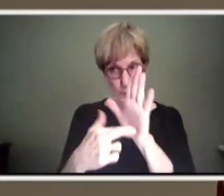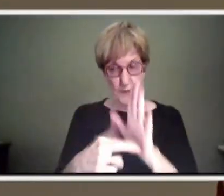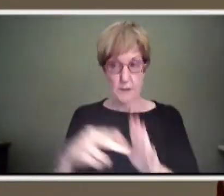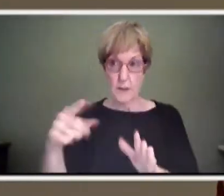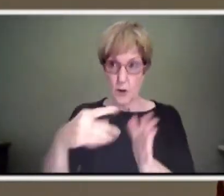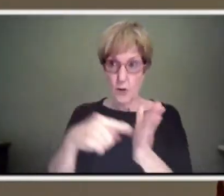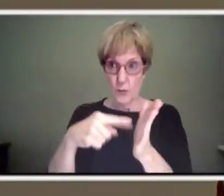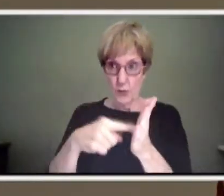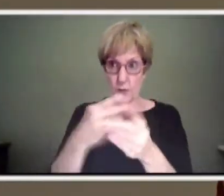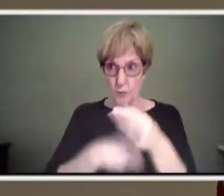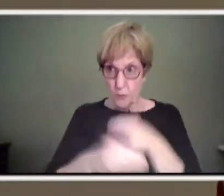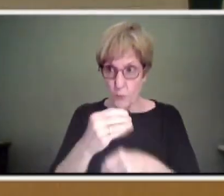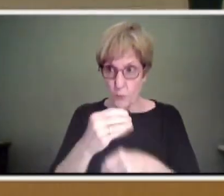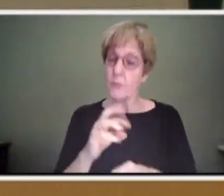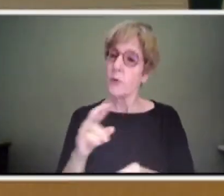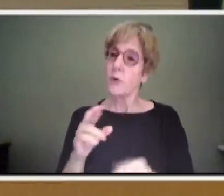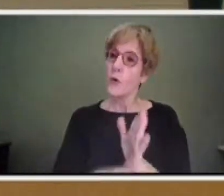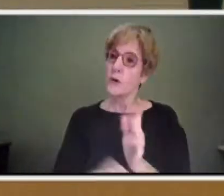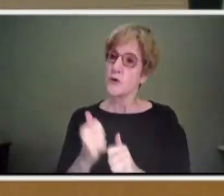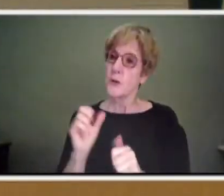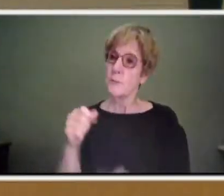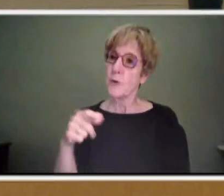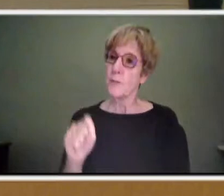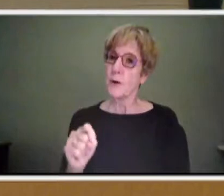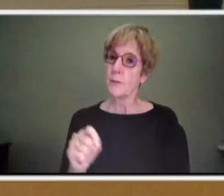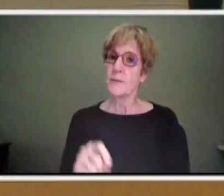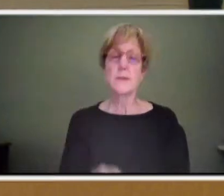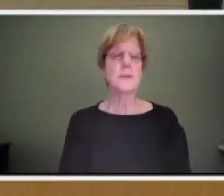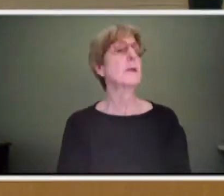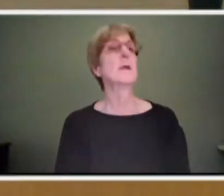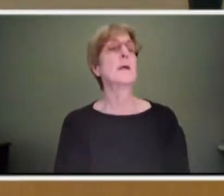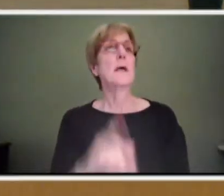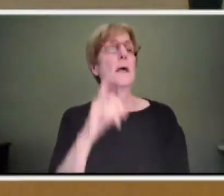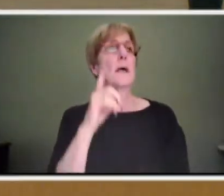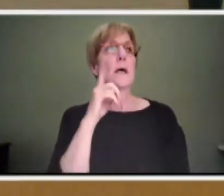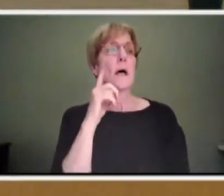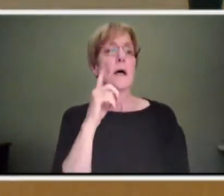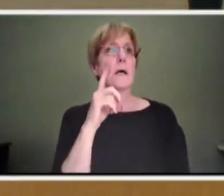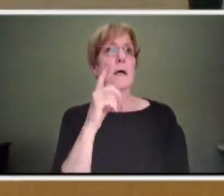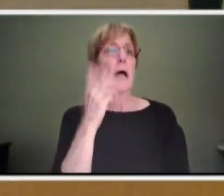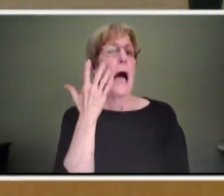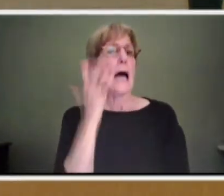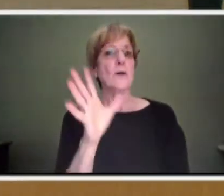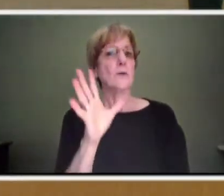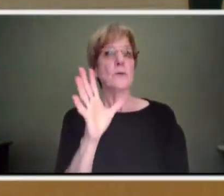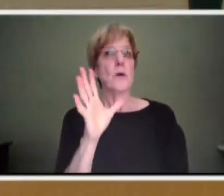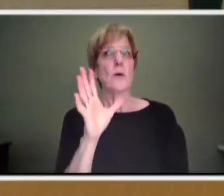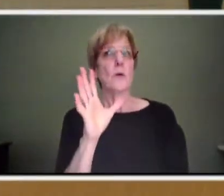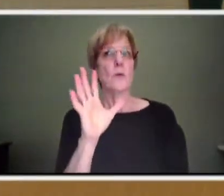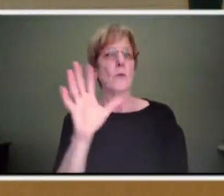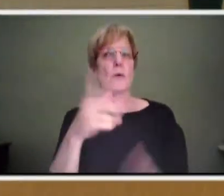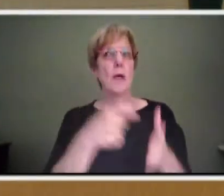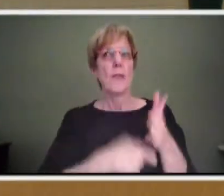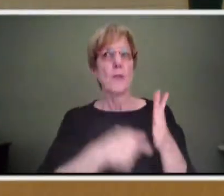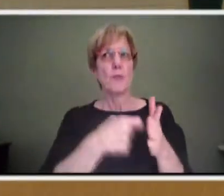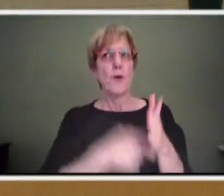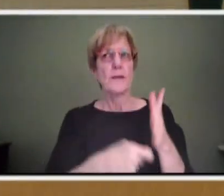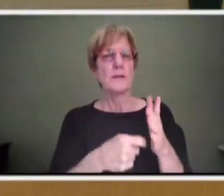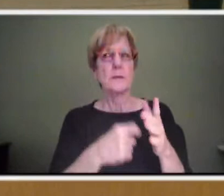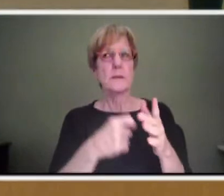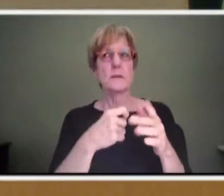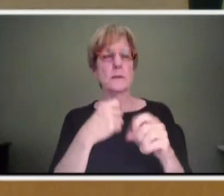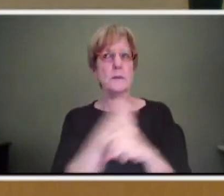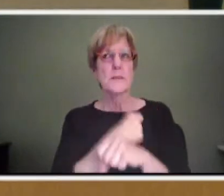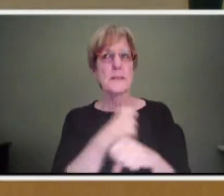below market rate? I do not, they've been there for a while, and I don't know what the statistics are on that. I wouldn't be surprised if there